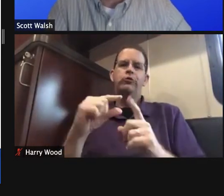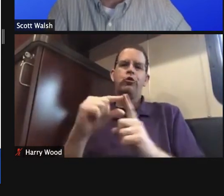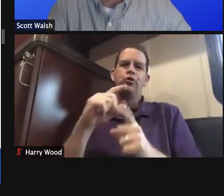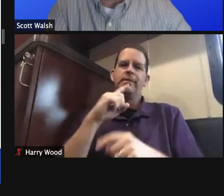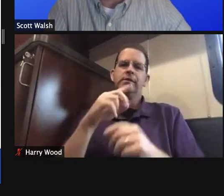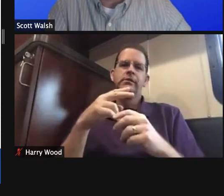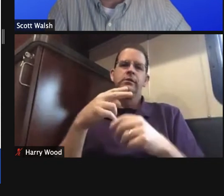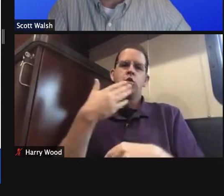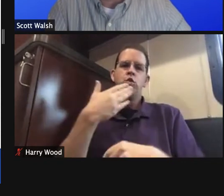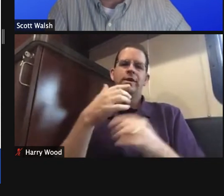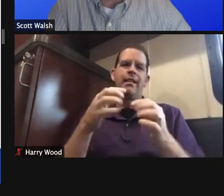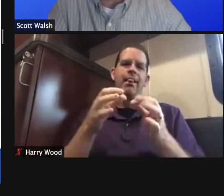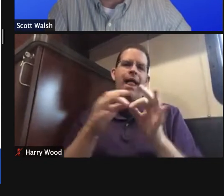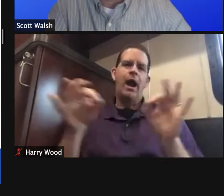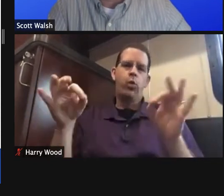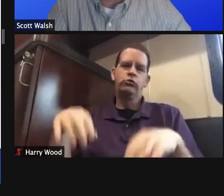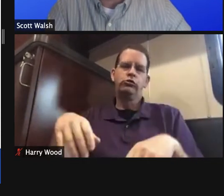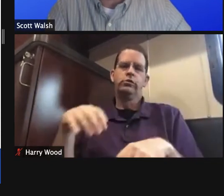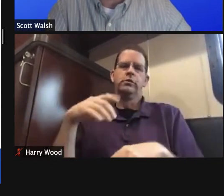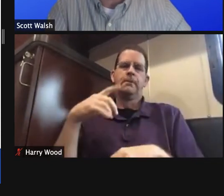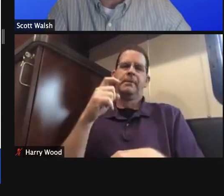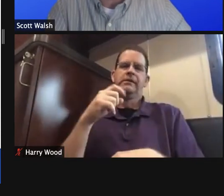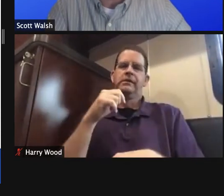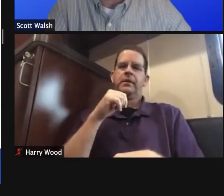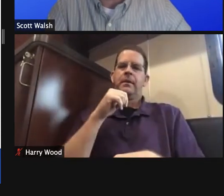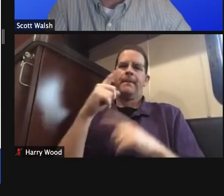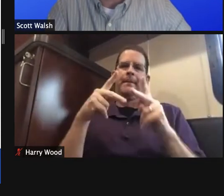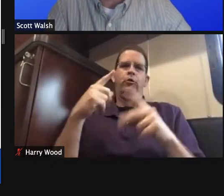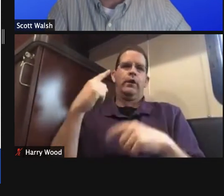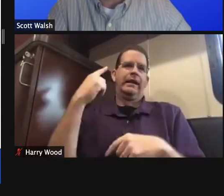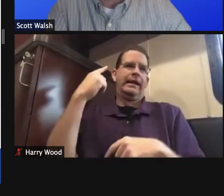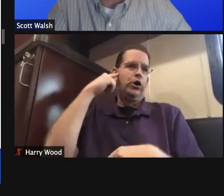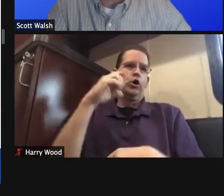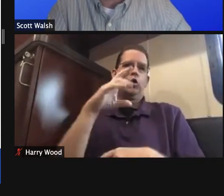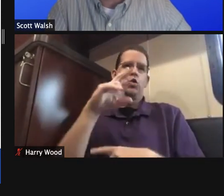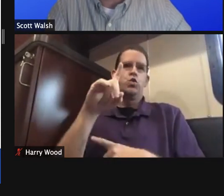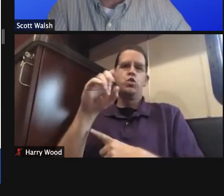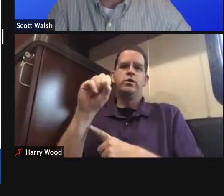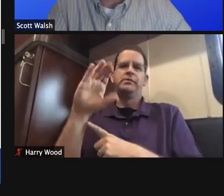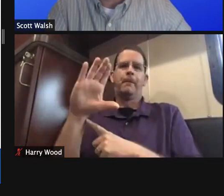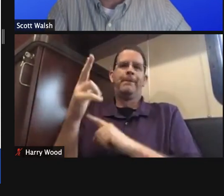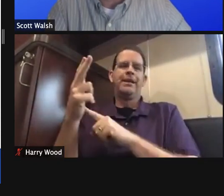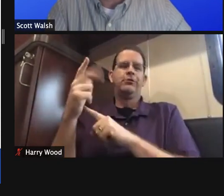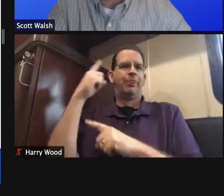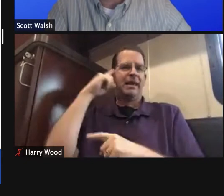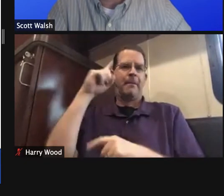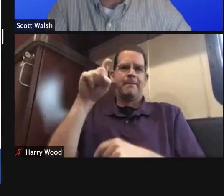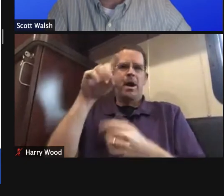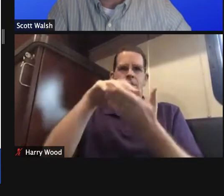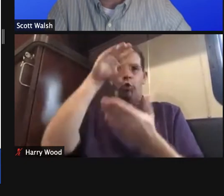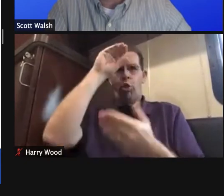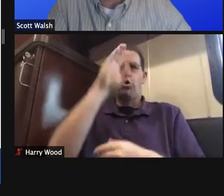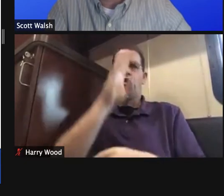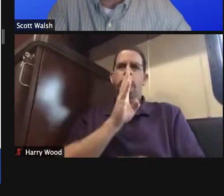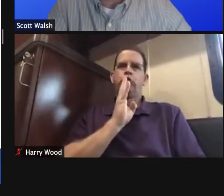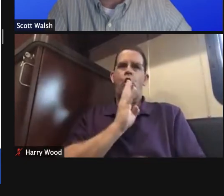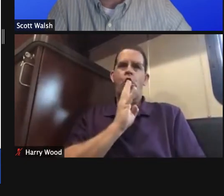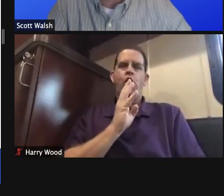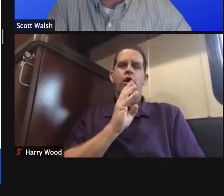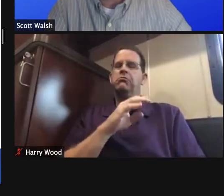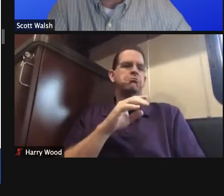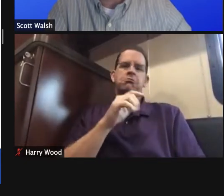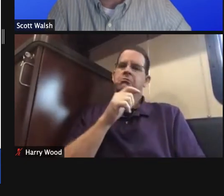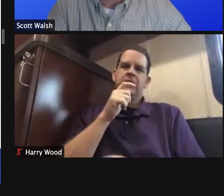I mean, now it's more appropriately termed, um, cued language because people hear cued speech and